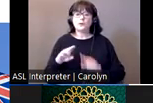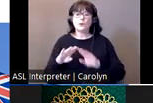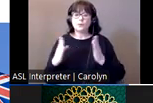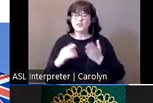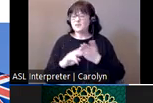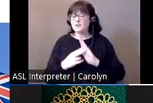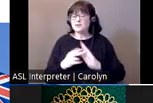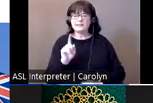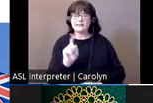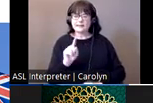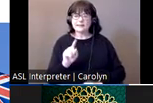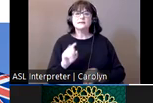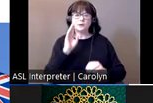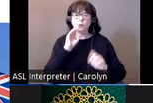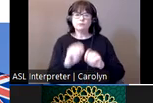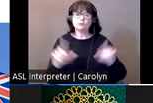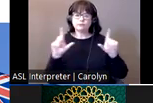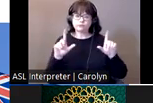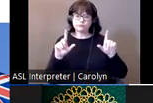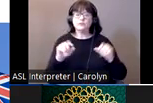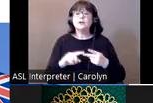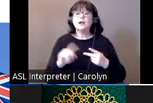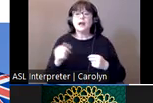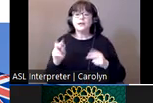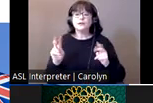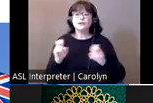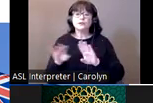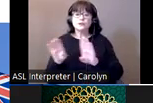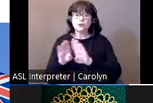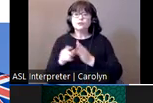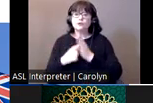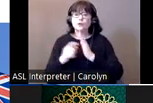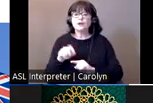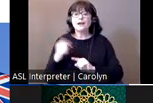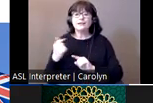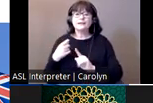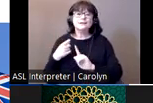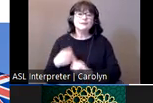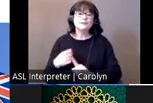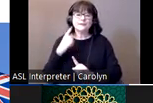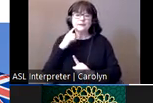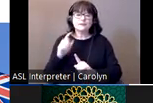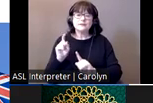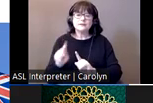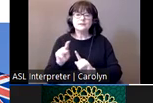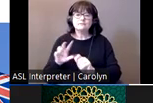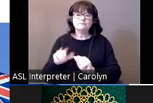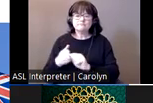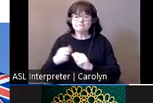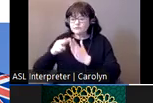other basic read. Others are closed and need other type. Okay. Thanks for that, Lisa.